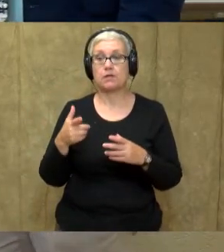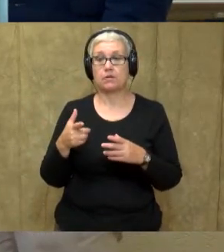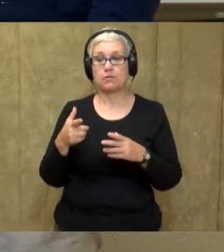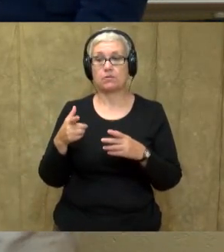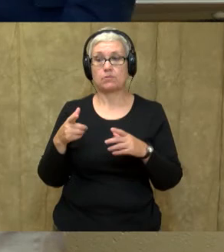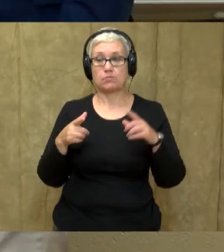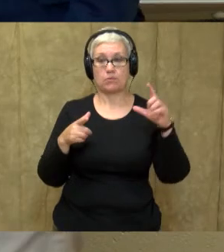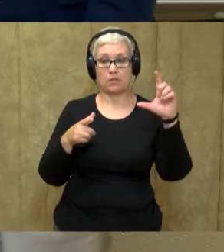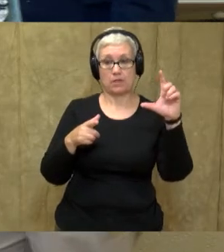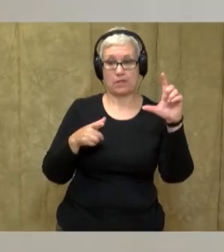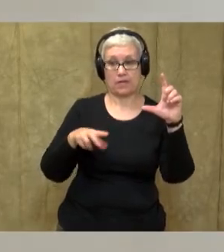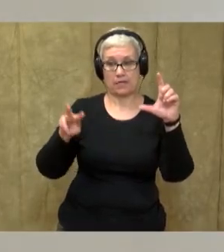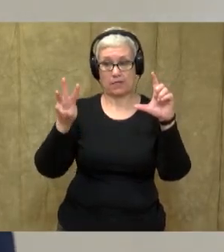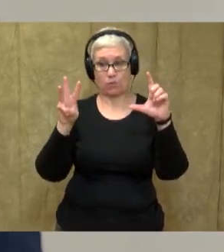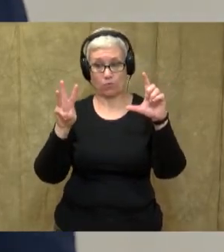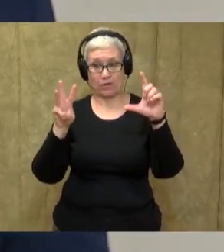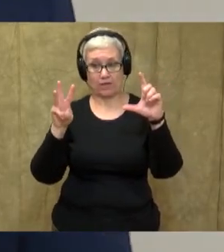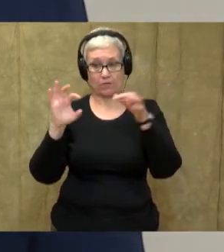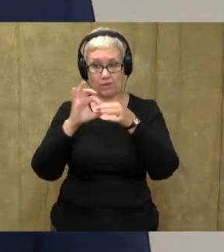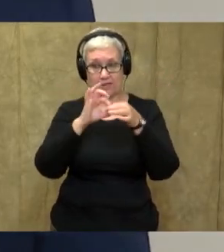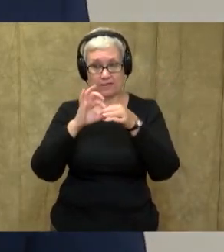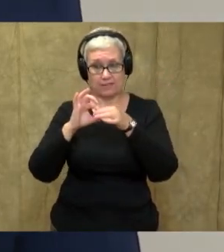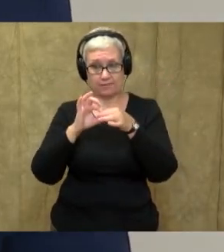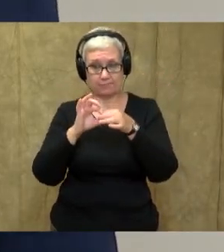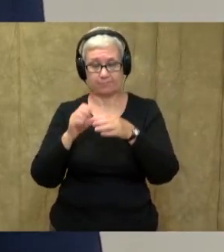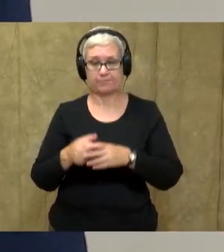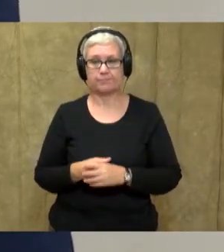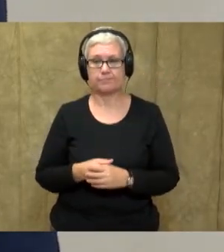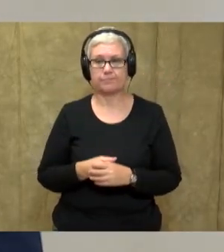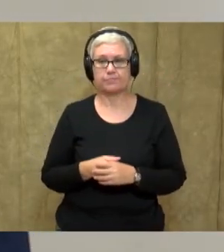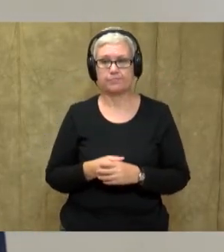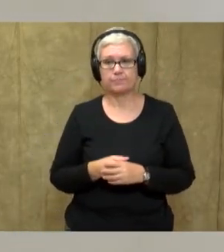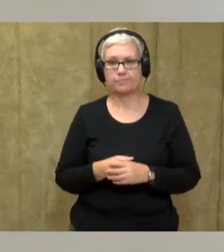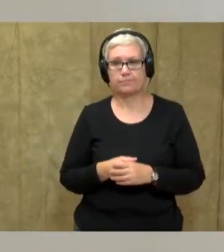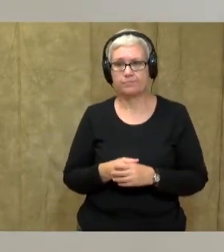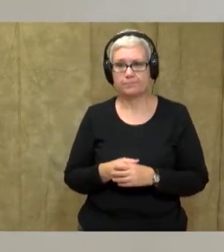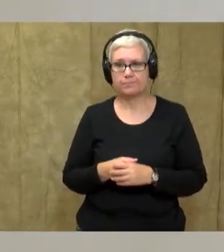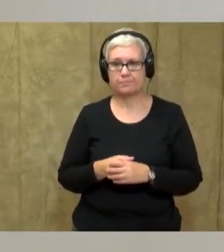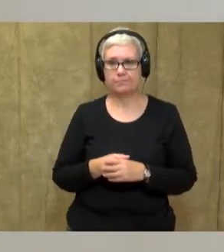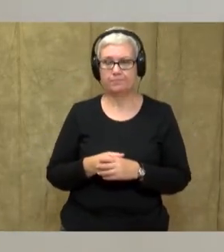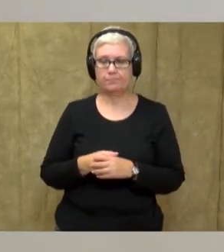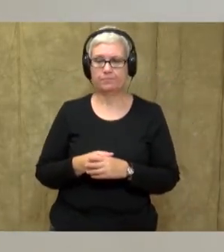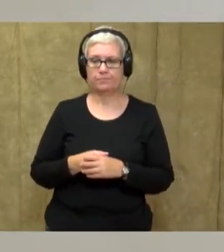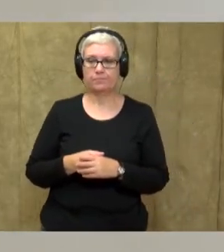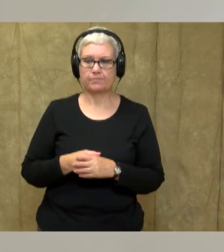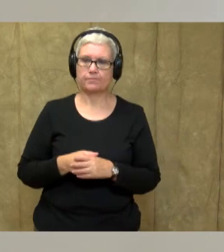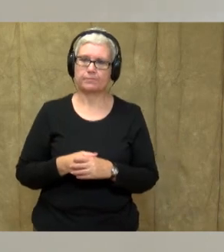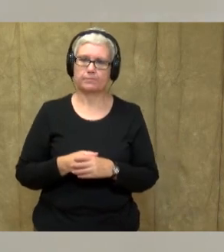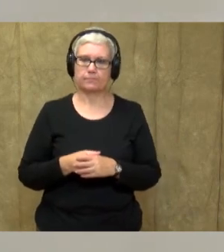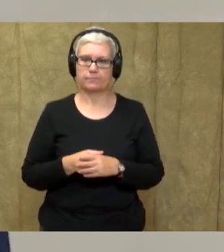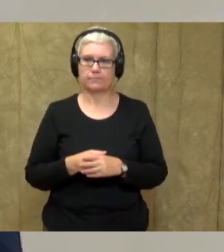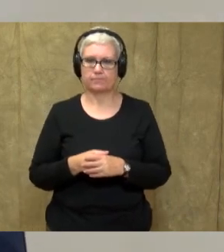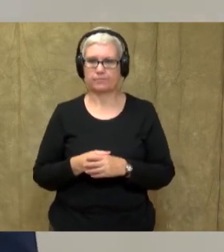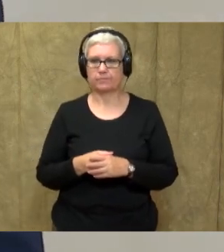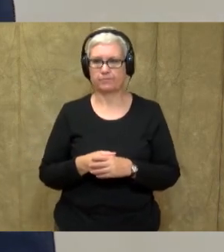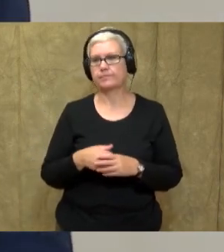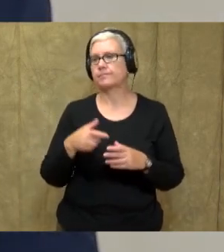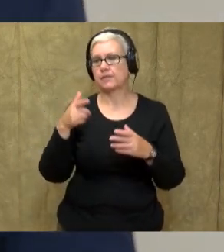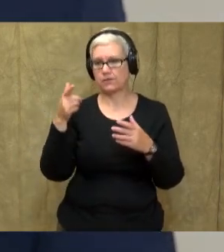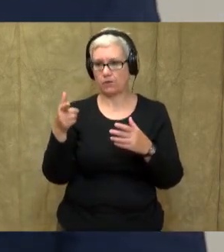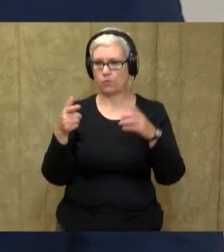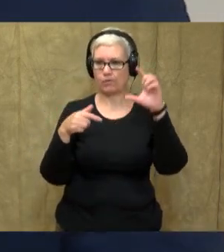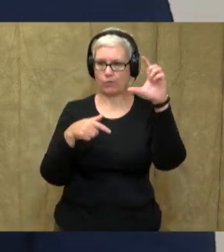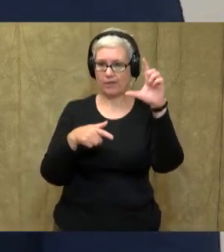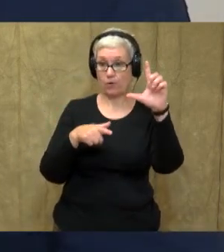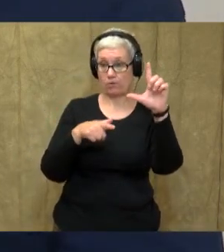and the width. If I know a certain length measure, then the corresponding width measure is 50 minus whatever I started